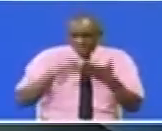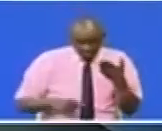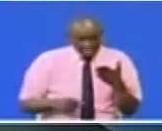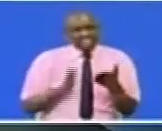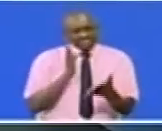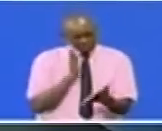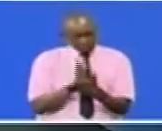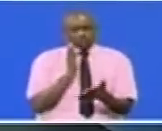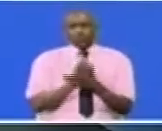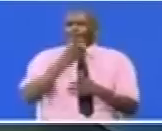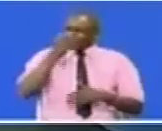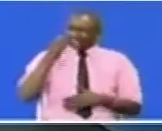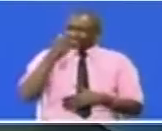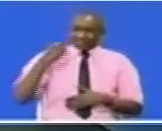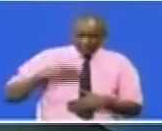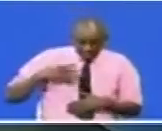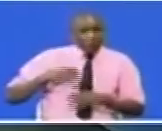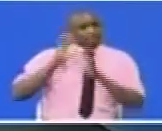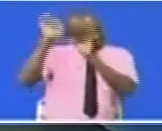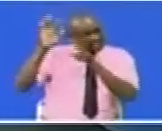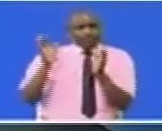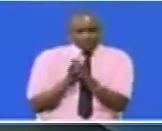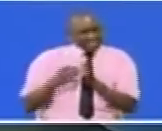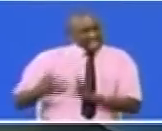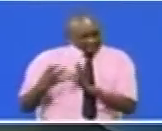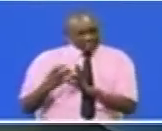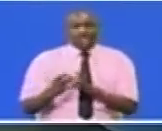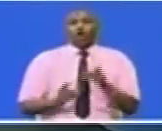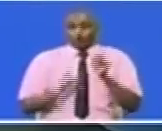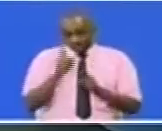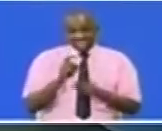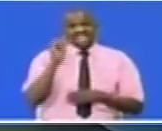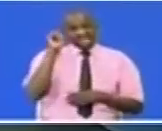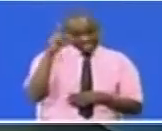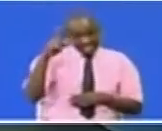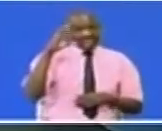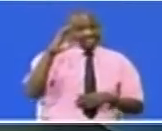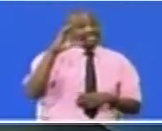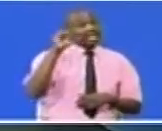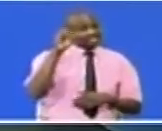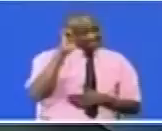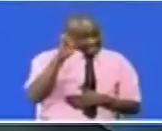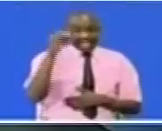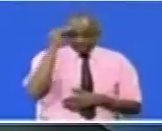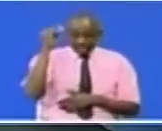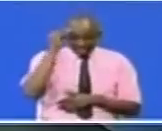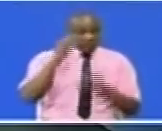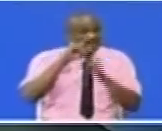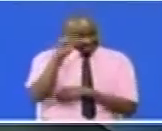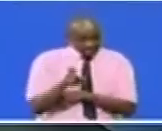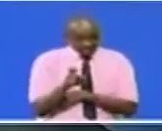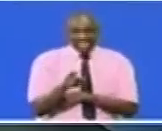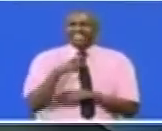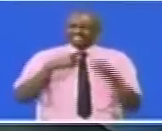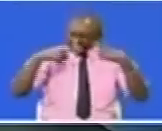in producing some of the best players in basketball and rugby. Looking at the recent Kenya Certificate of Secondary School Education exams, the